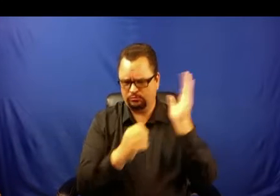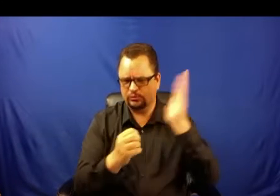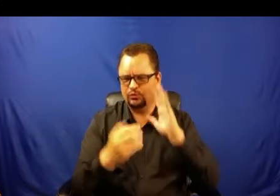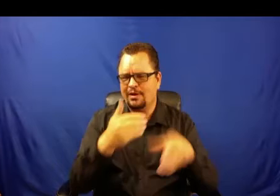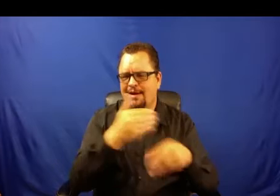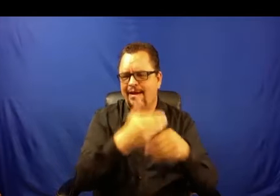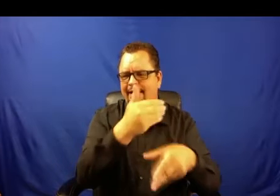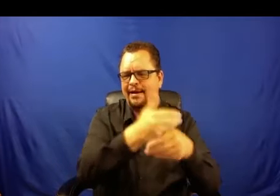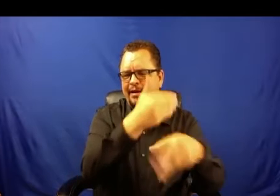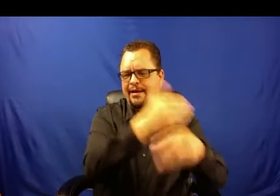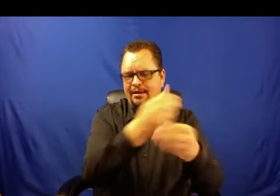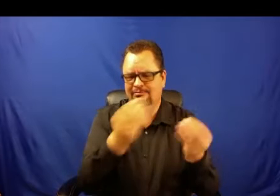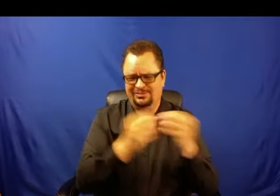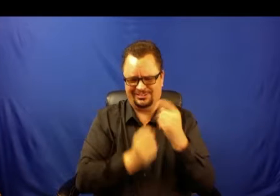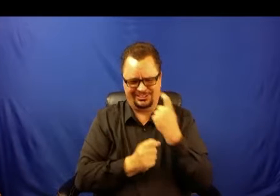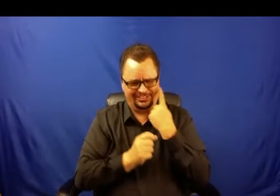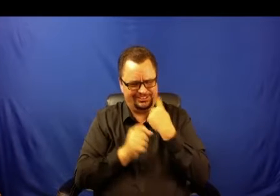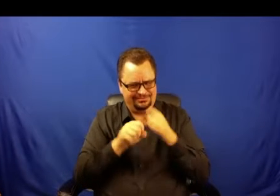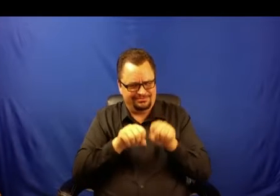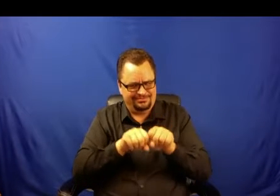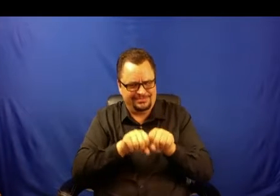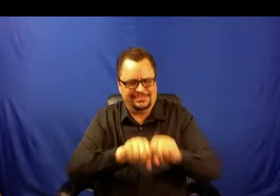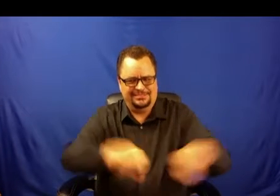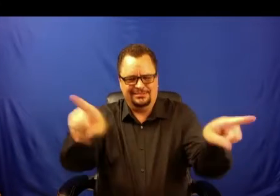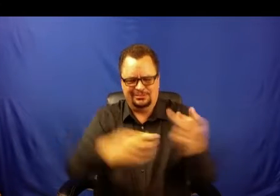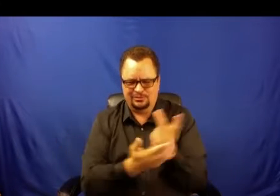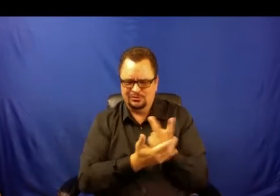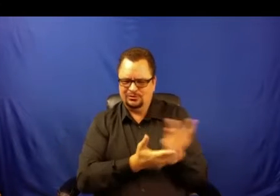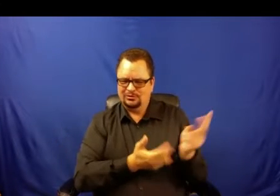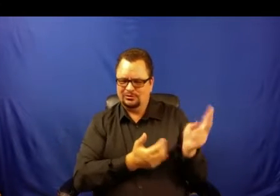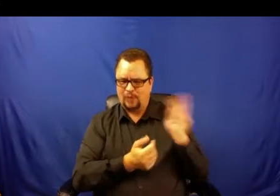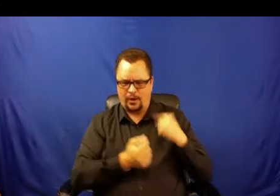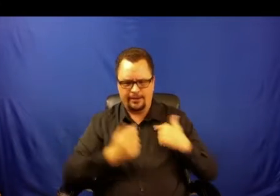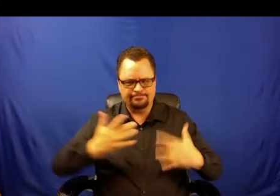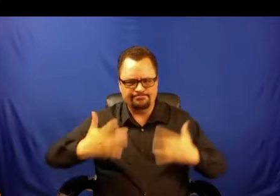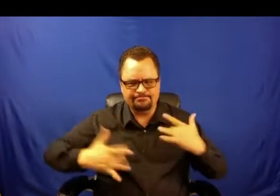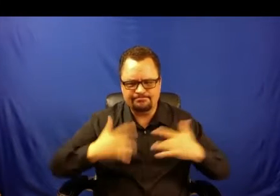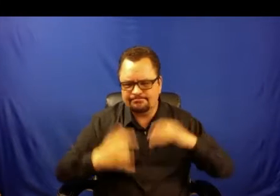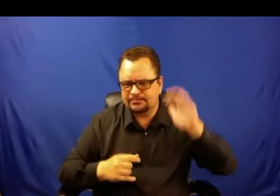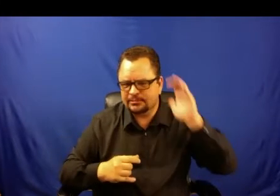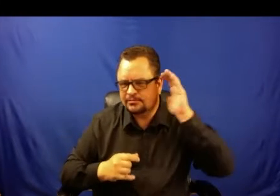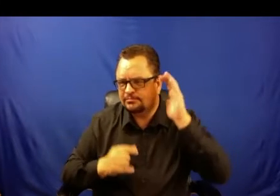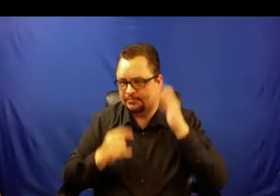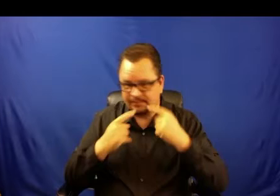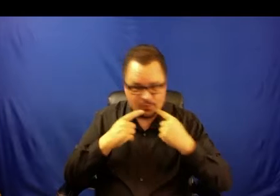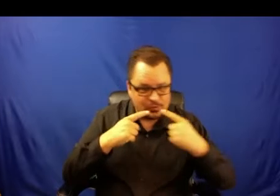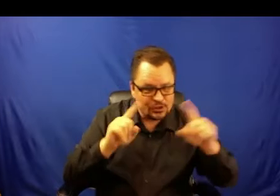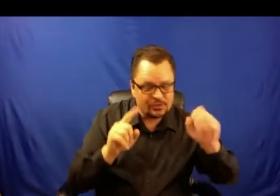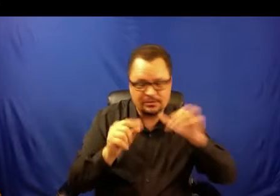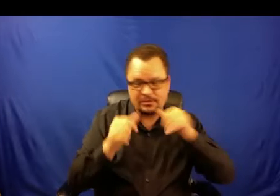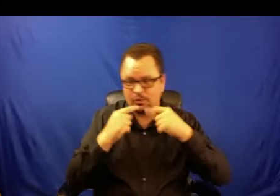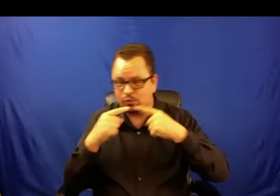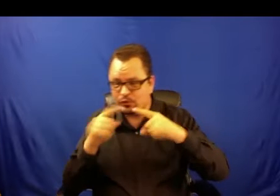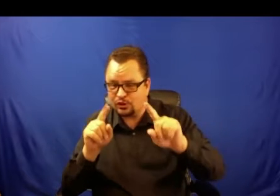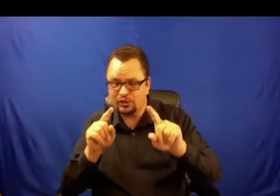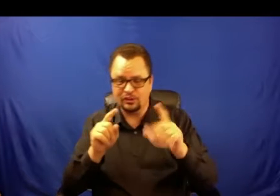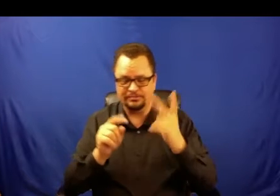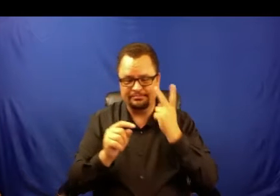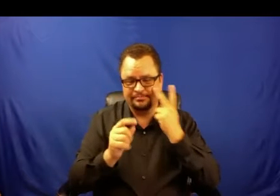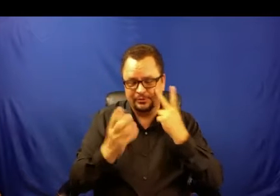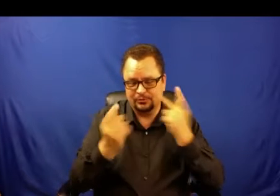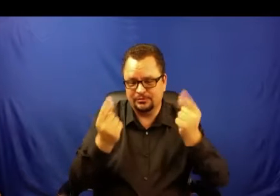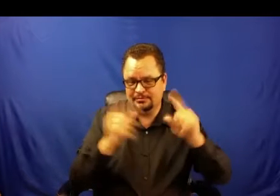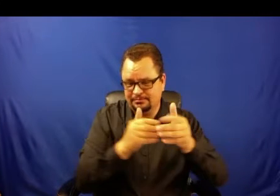that's working for these schools and how it is working to keep kids in school. And then in addition to that, the governor has